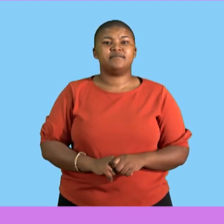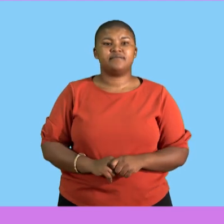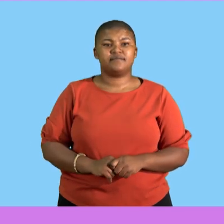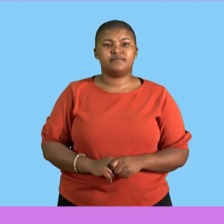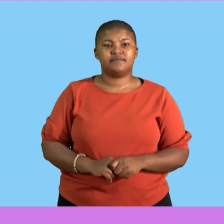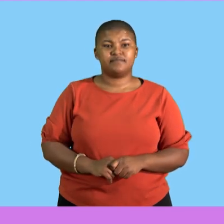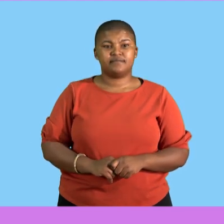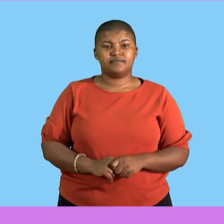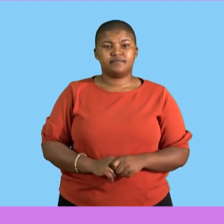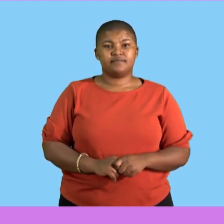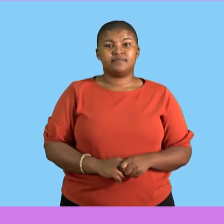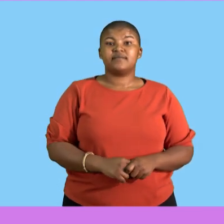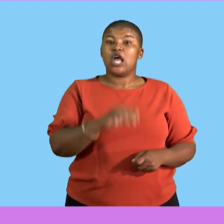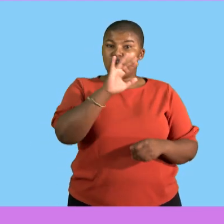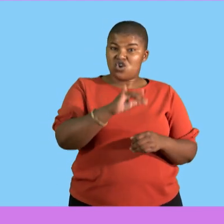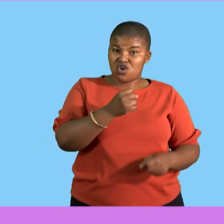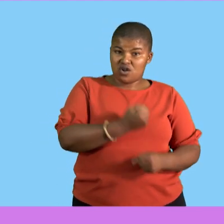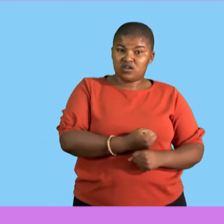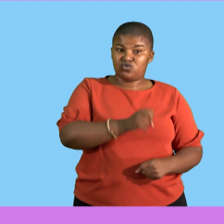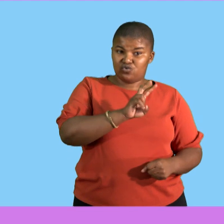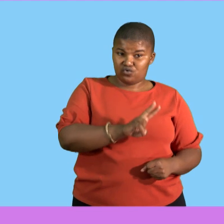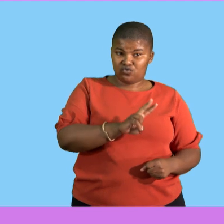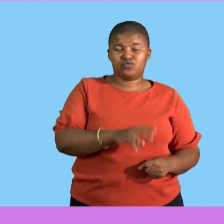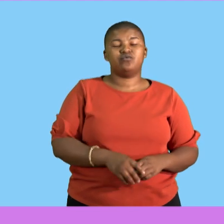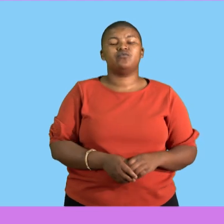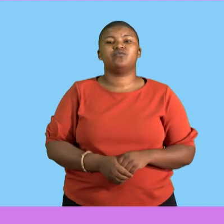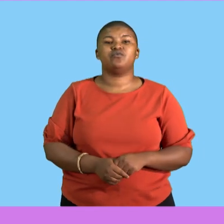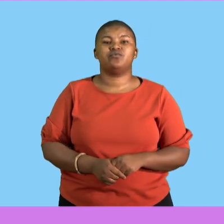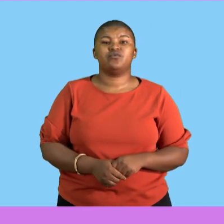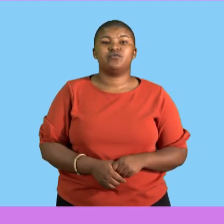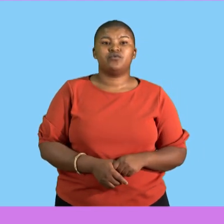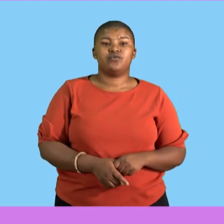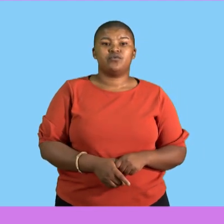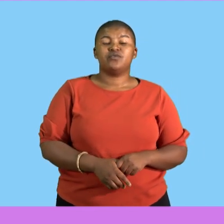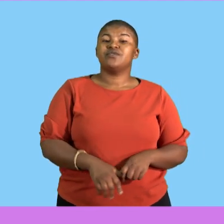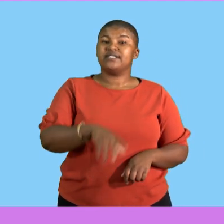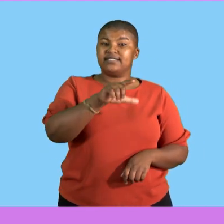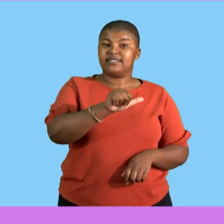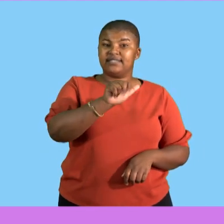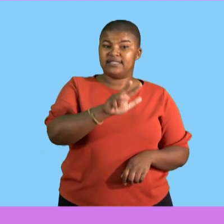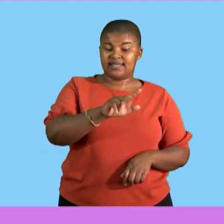68,978. So in 2 years' time, we're going to use the